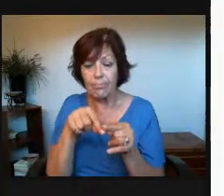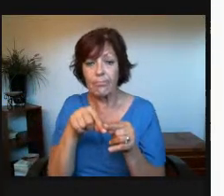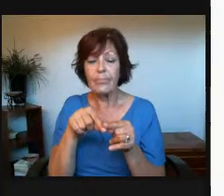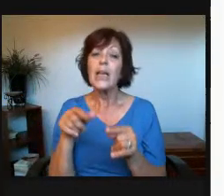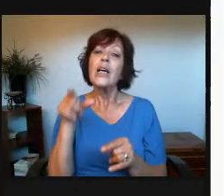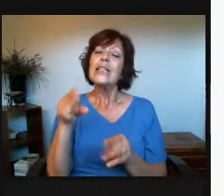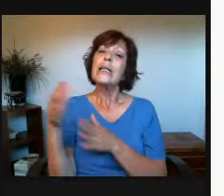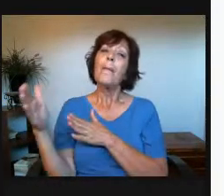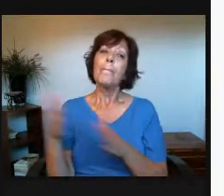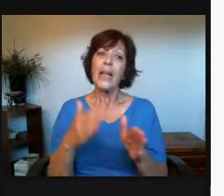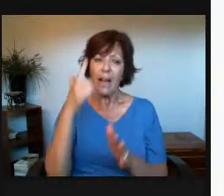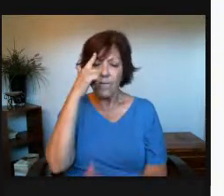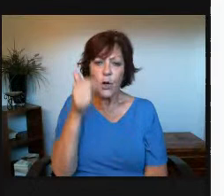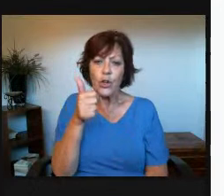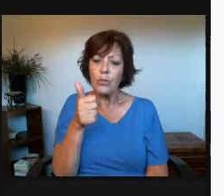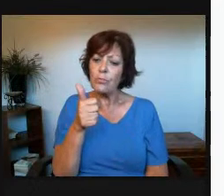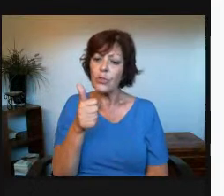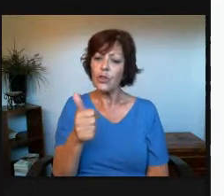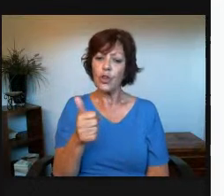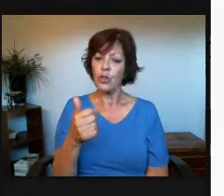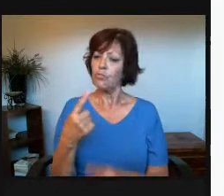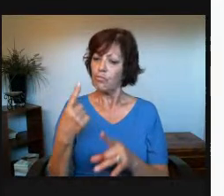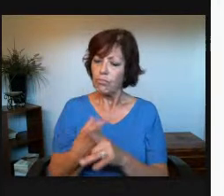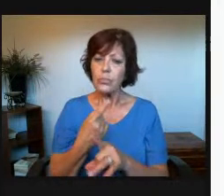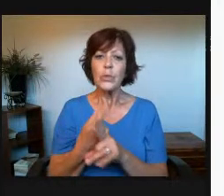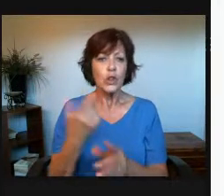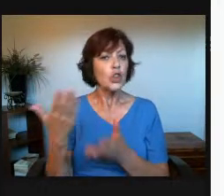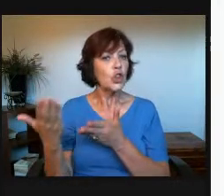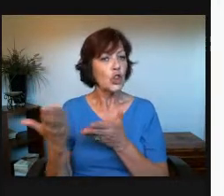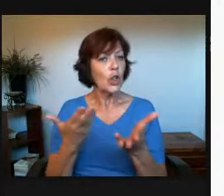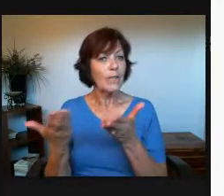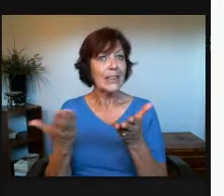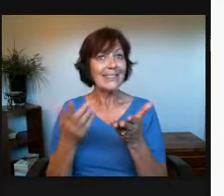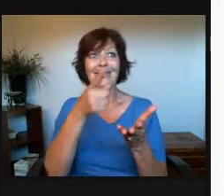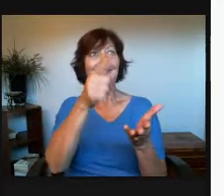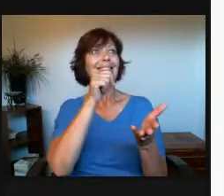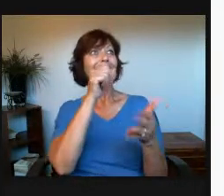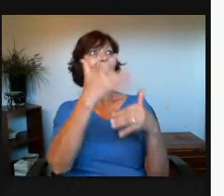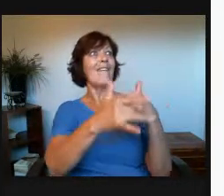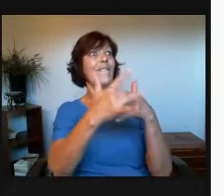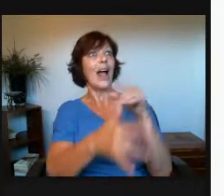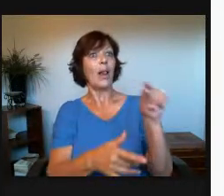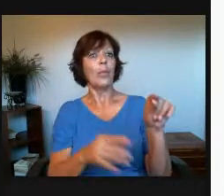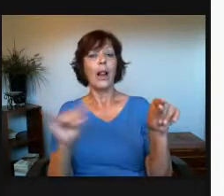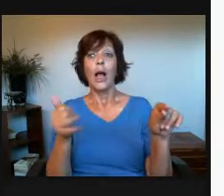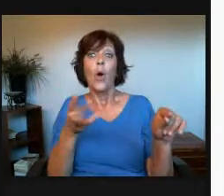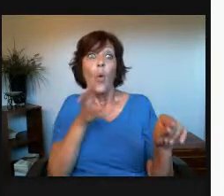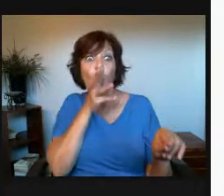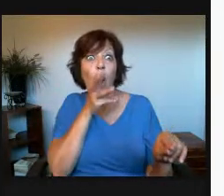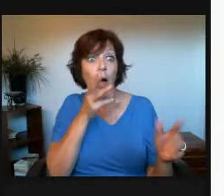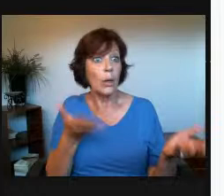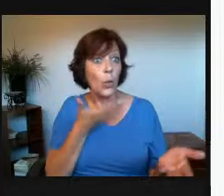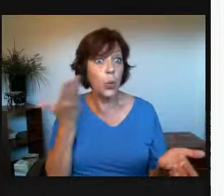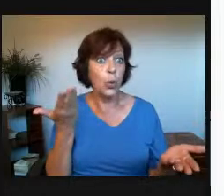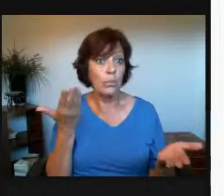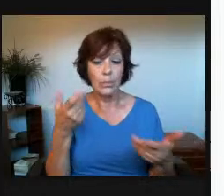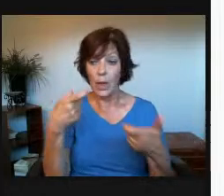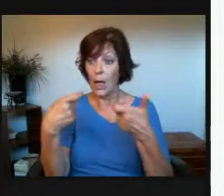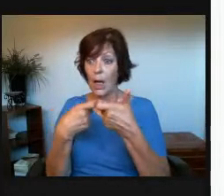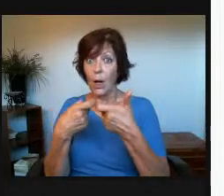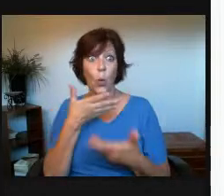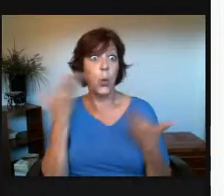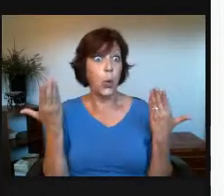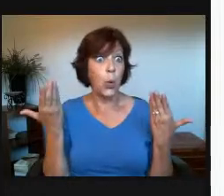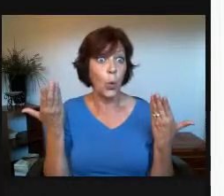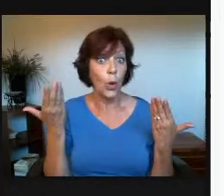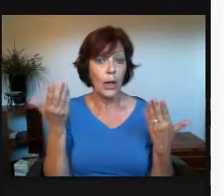need to plan for your normal services to be unavailable. It might be water, it might be electricity, it